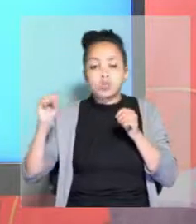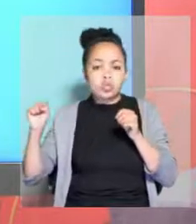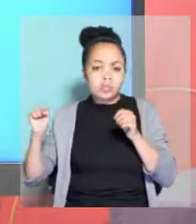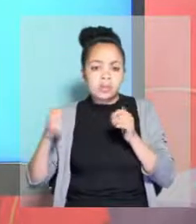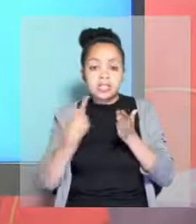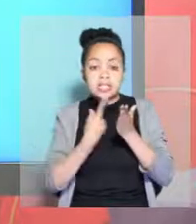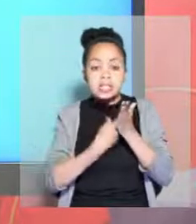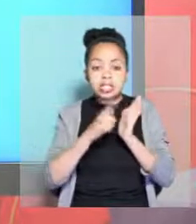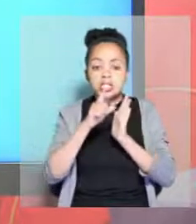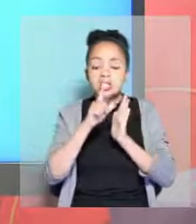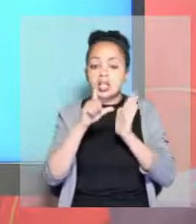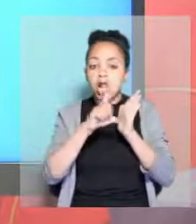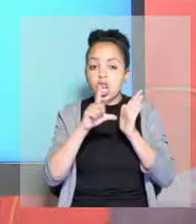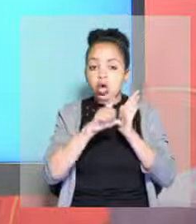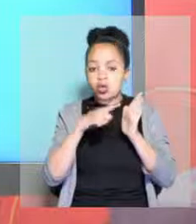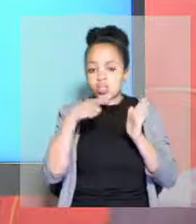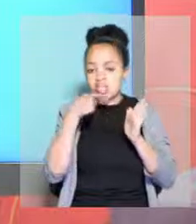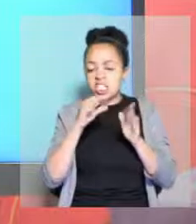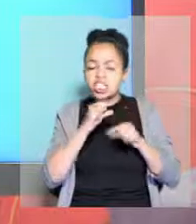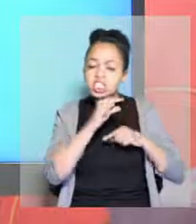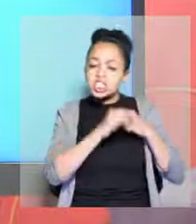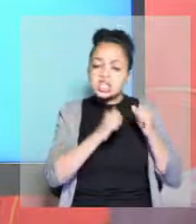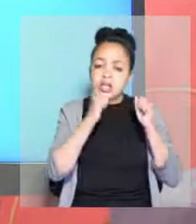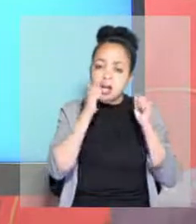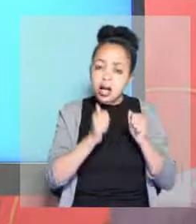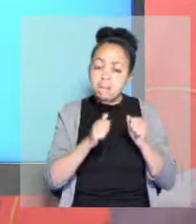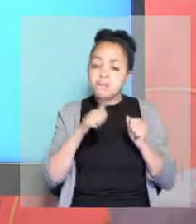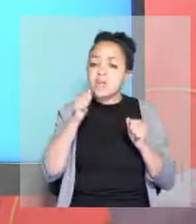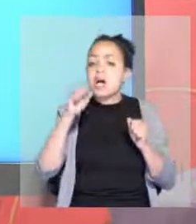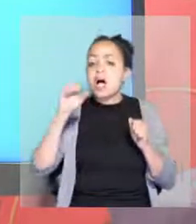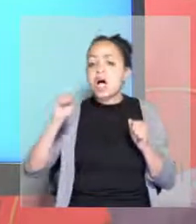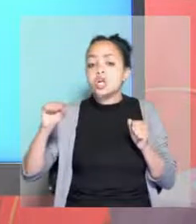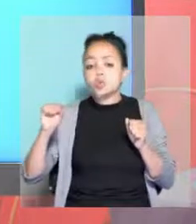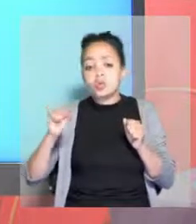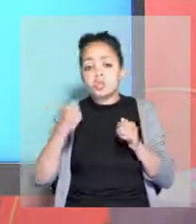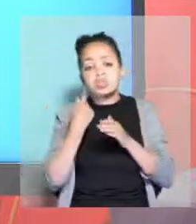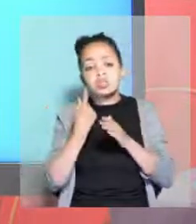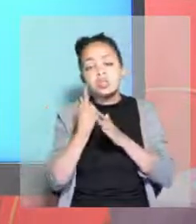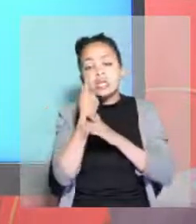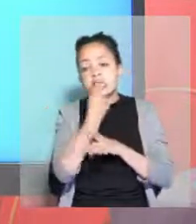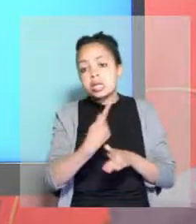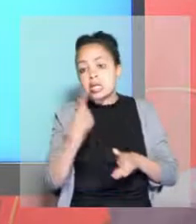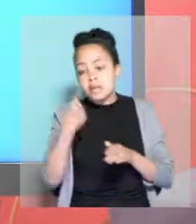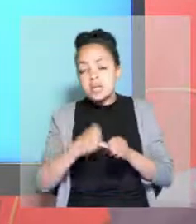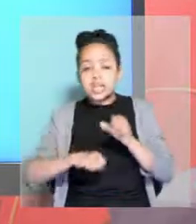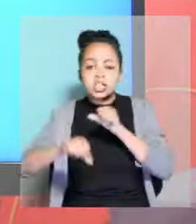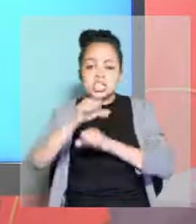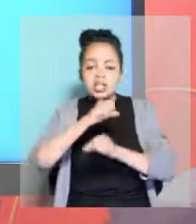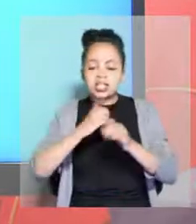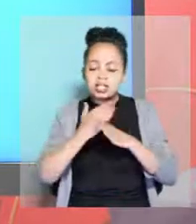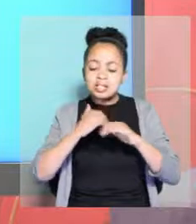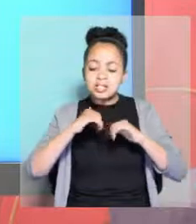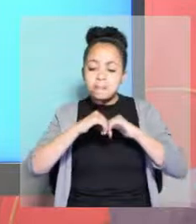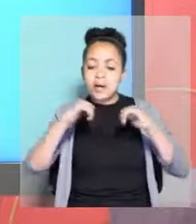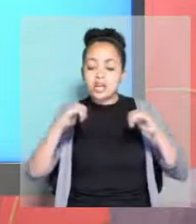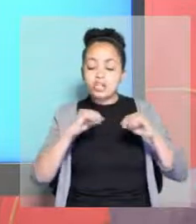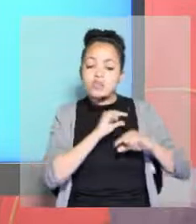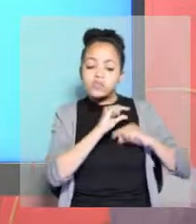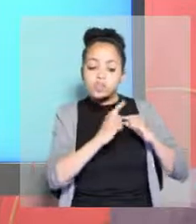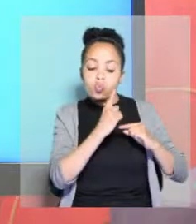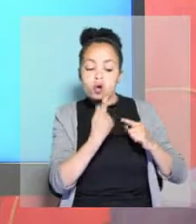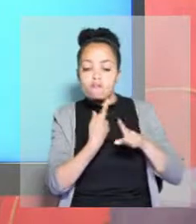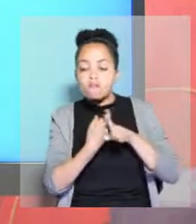This law states that genes can be assorted independently of each other. The separation of genes from one